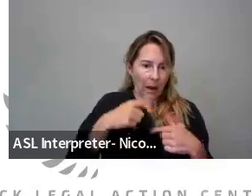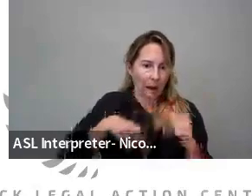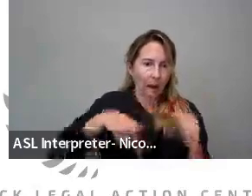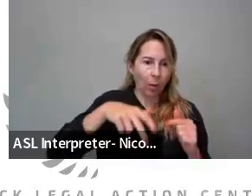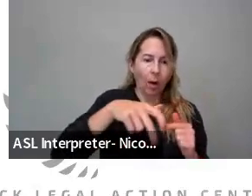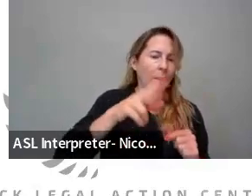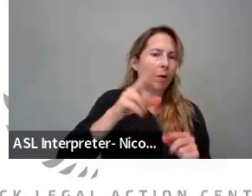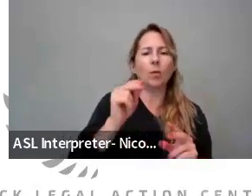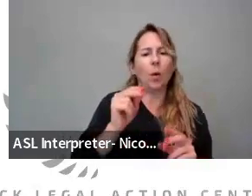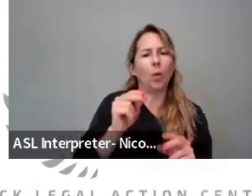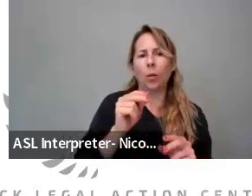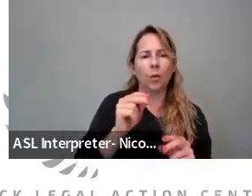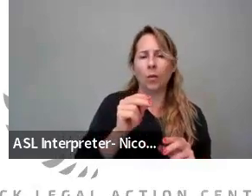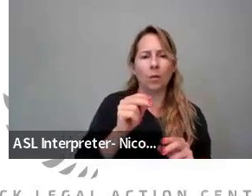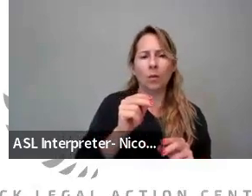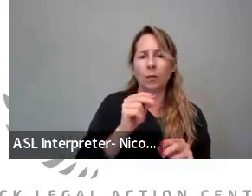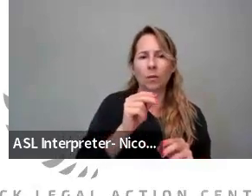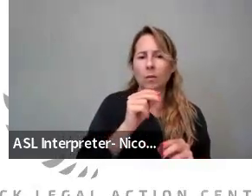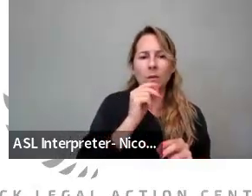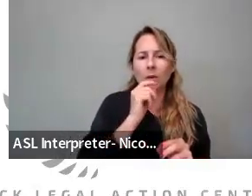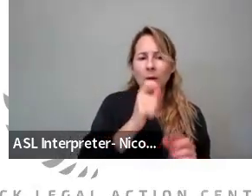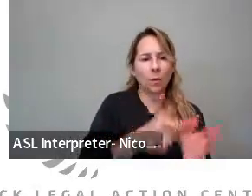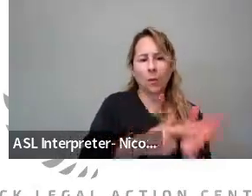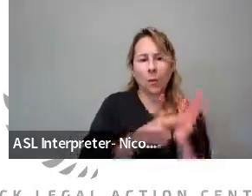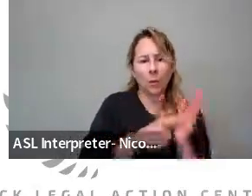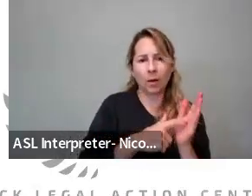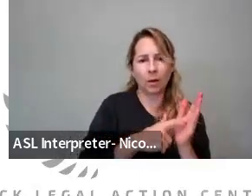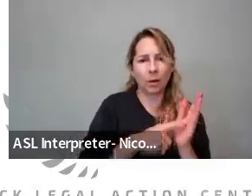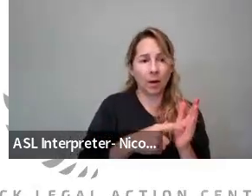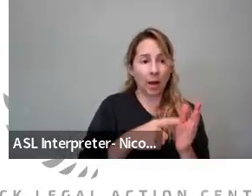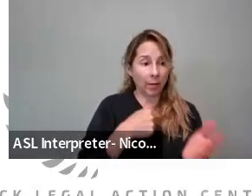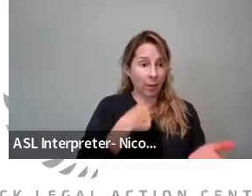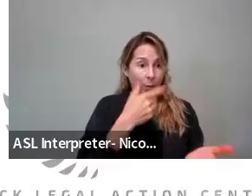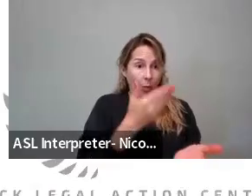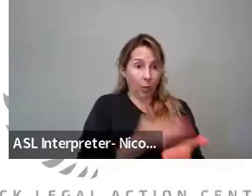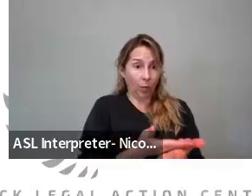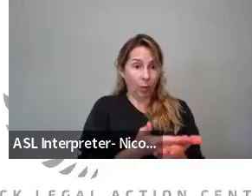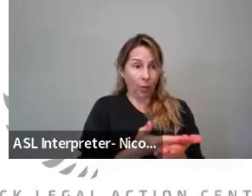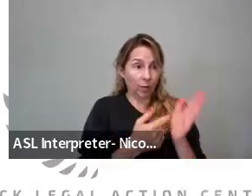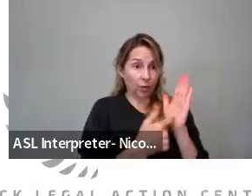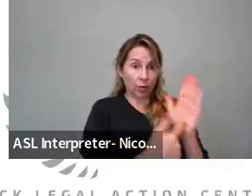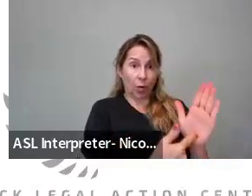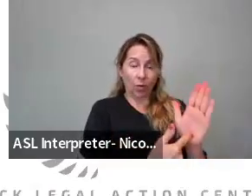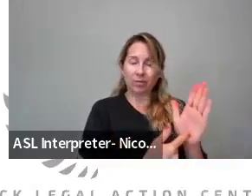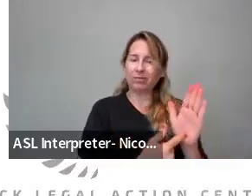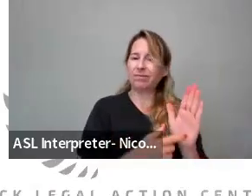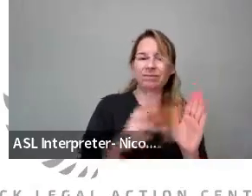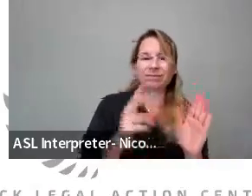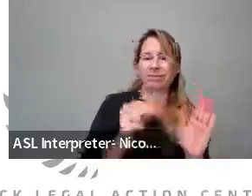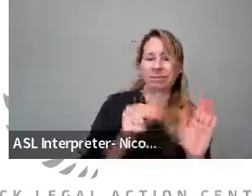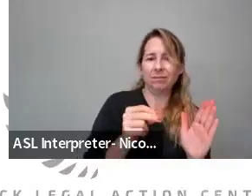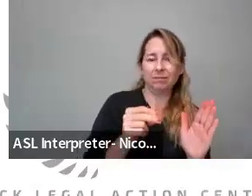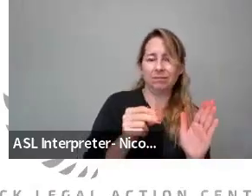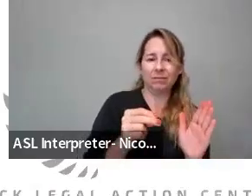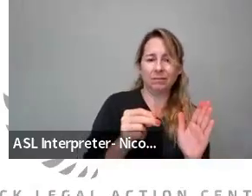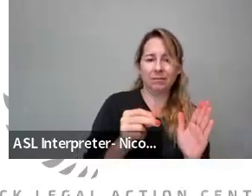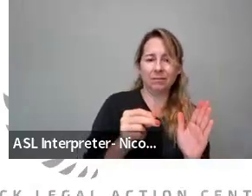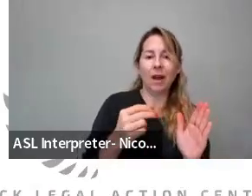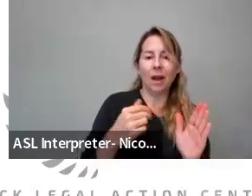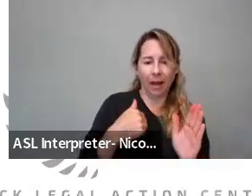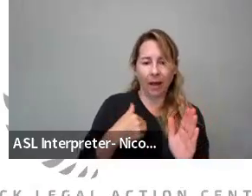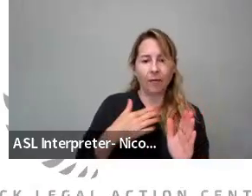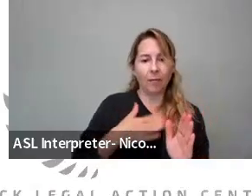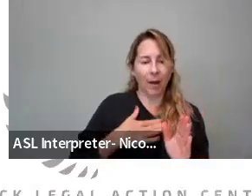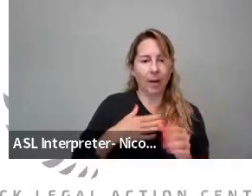I should not be required to prove that I need a walking aid to justify why I got my disability permit, for